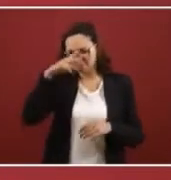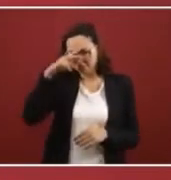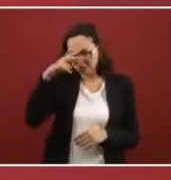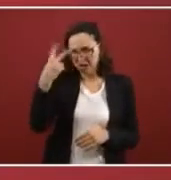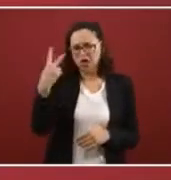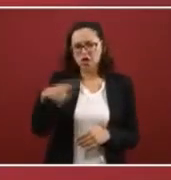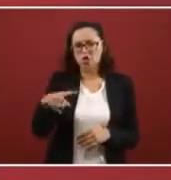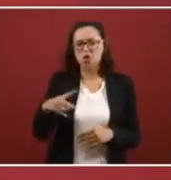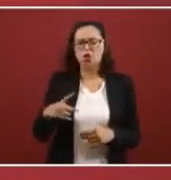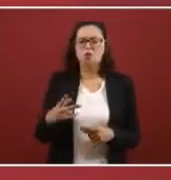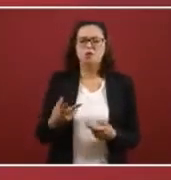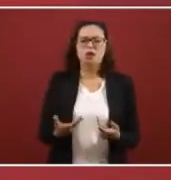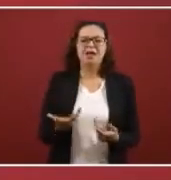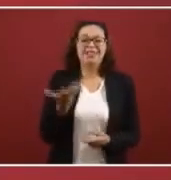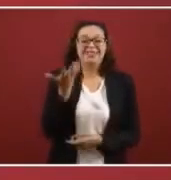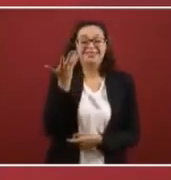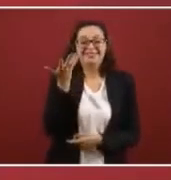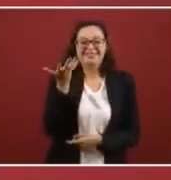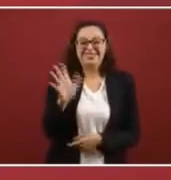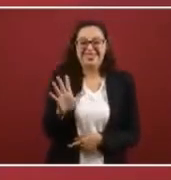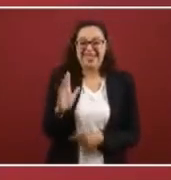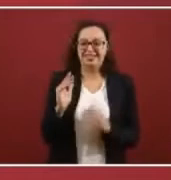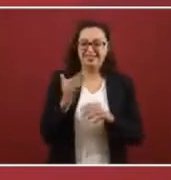homes of the country,